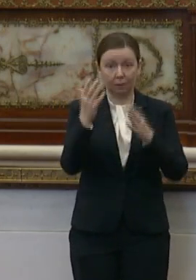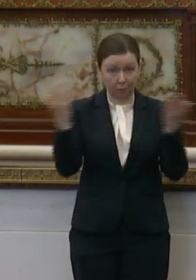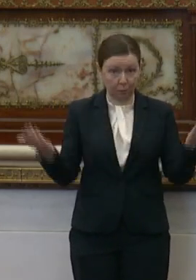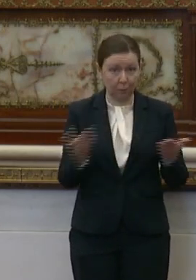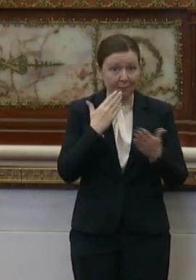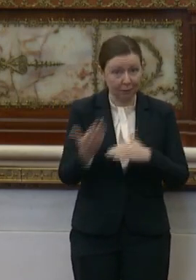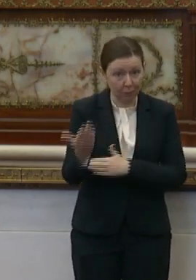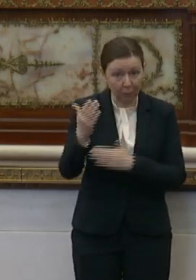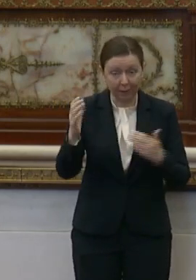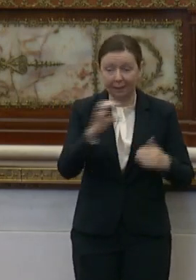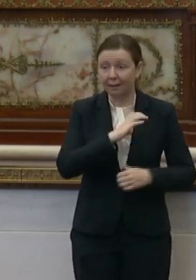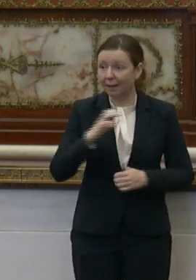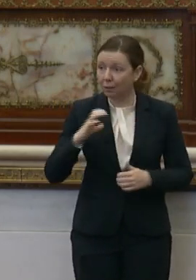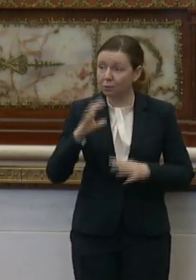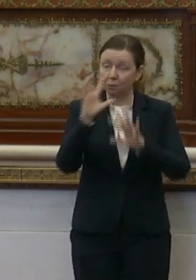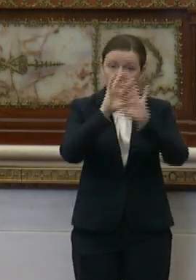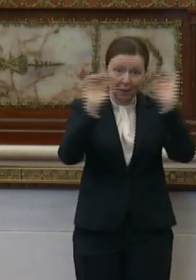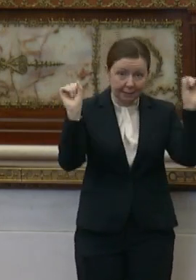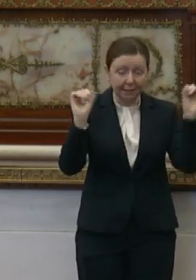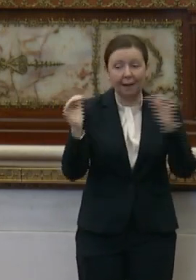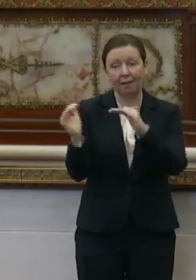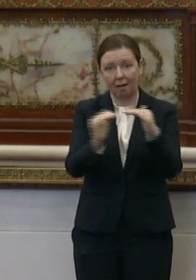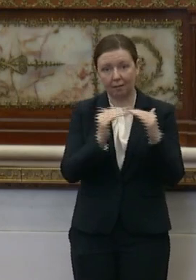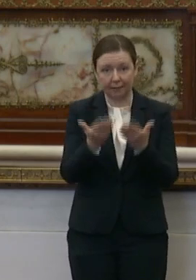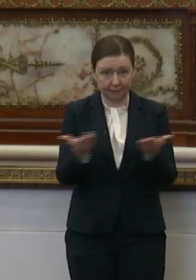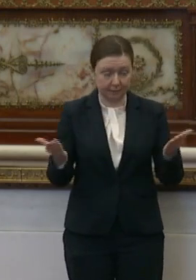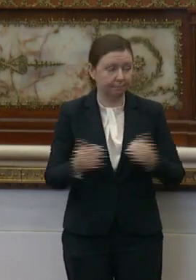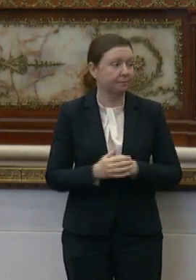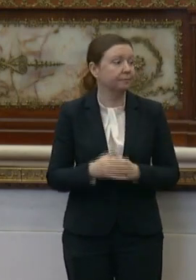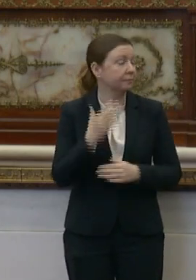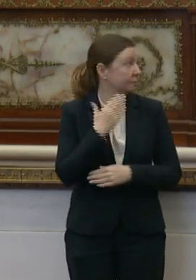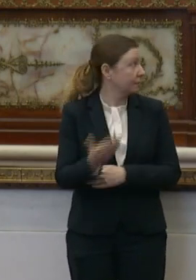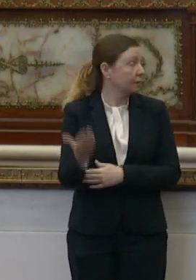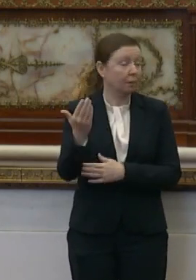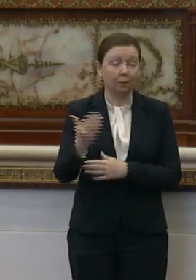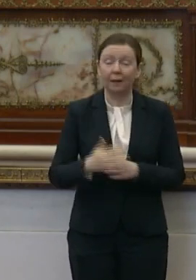Present. Good morning, Council President and colleagues. Good morning.